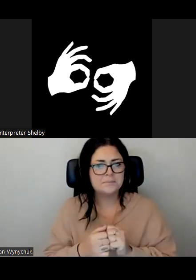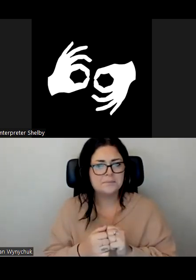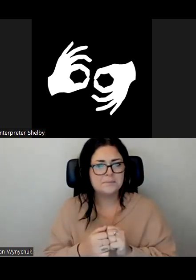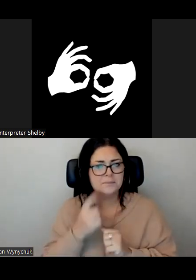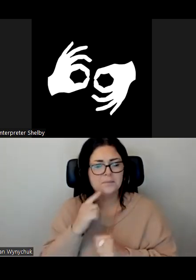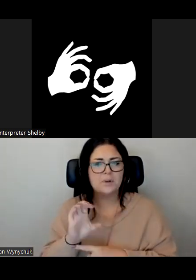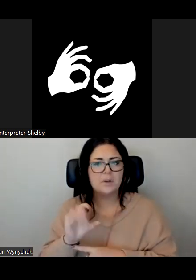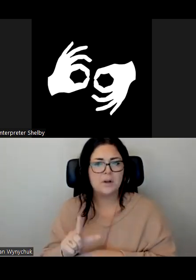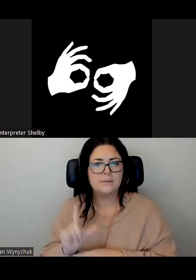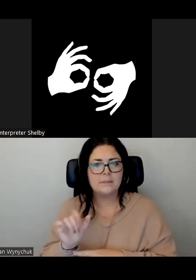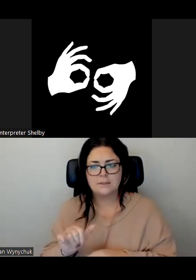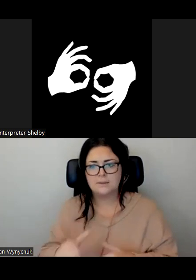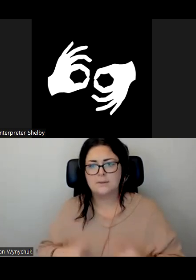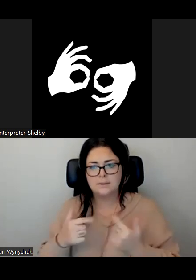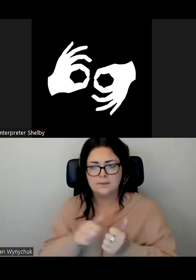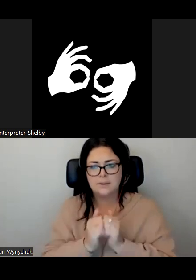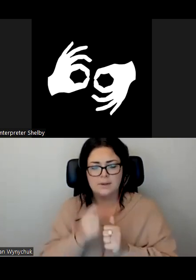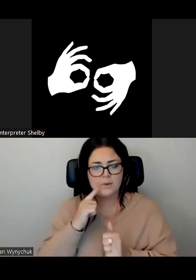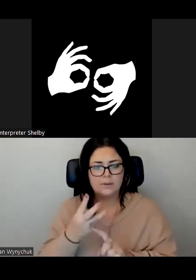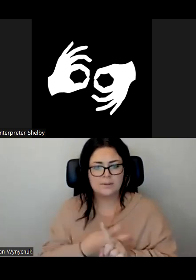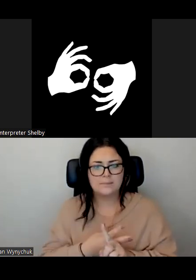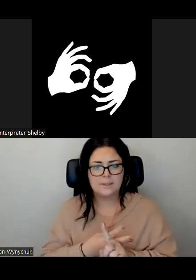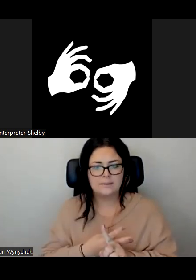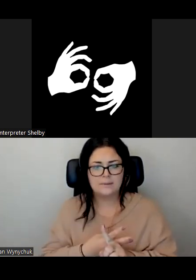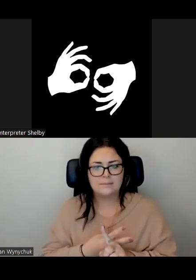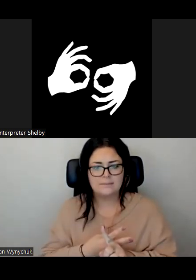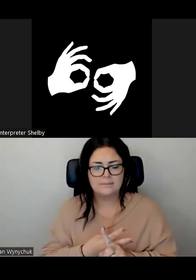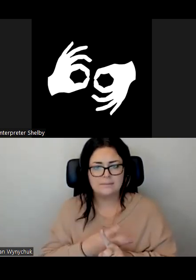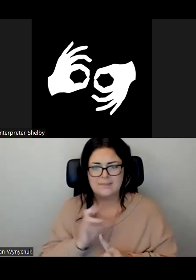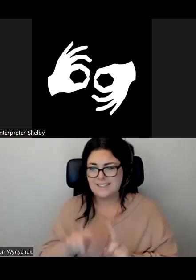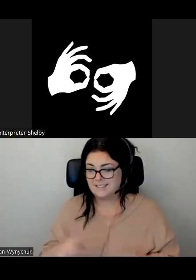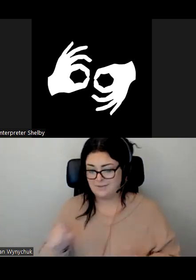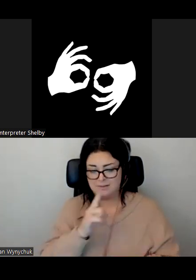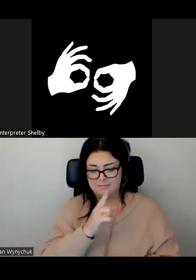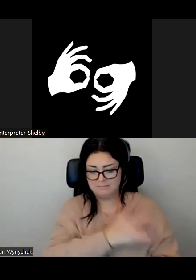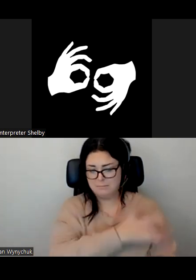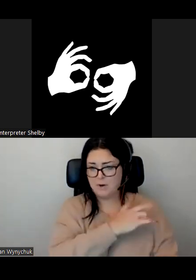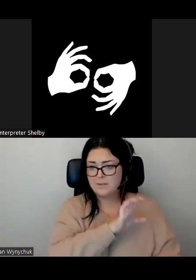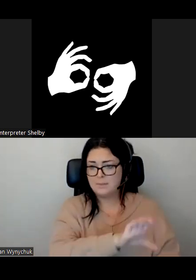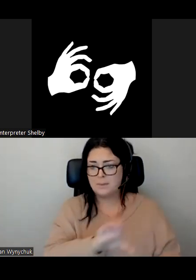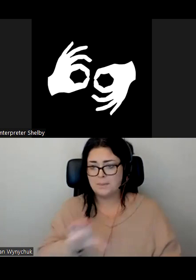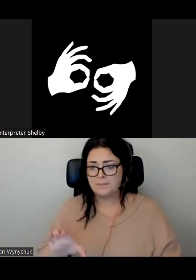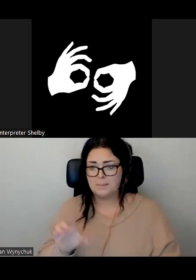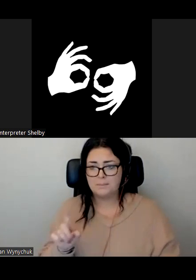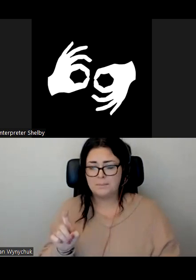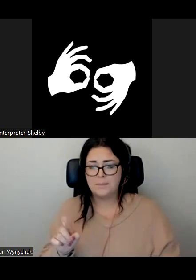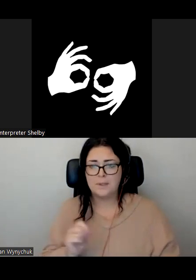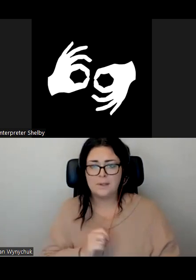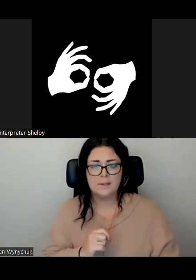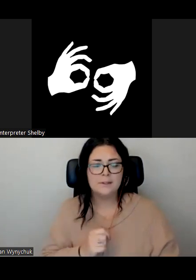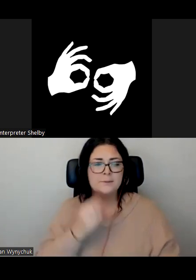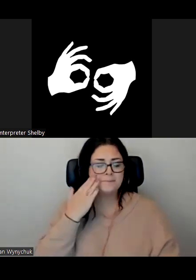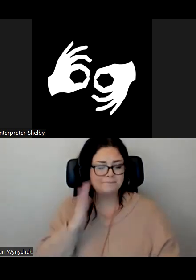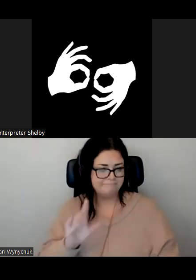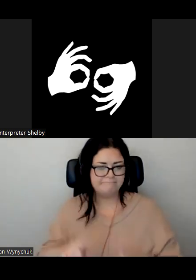say you have to be living together 6 months in order to be recognized as common law. Is that different in every province? I can't speak for